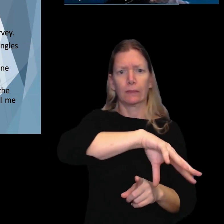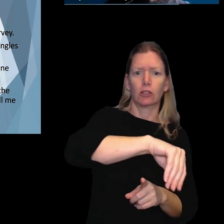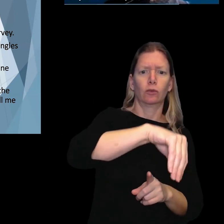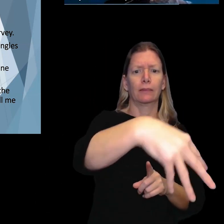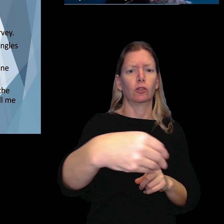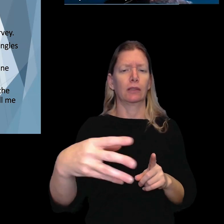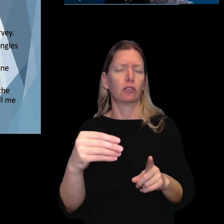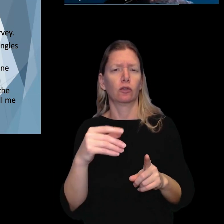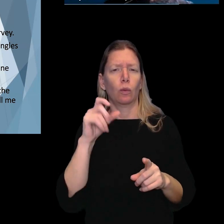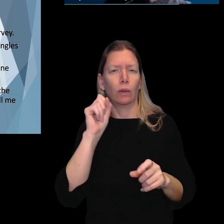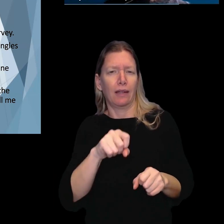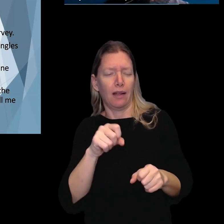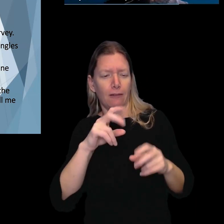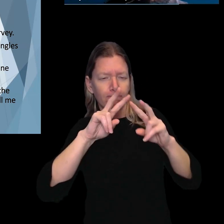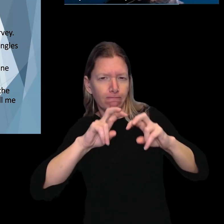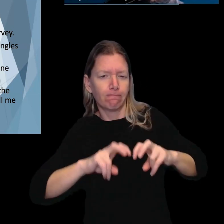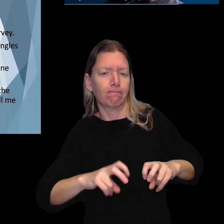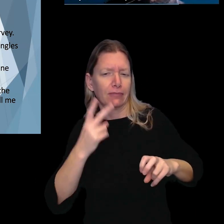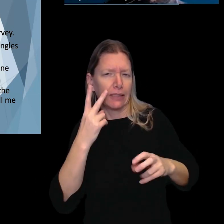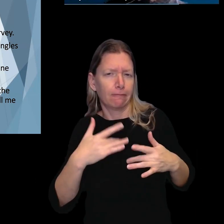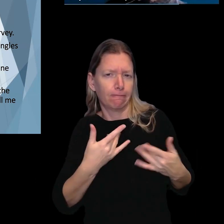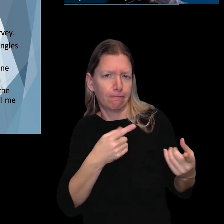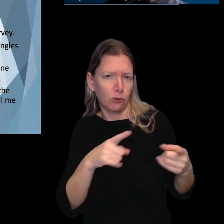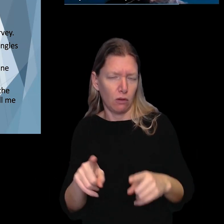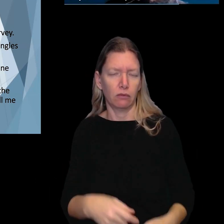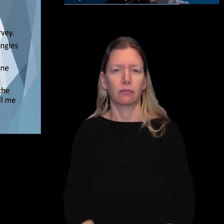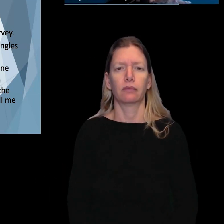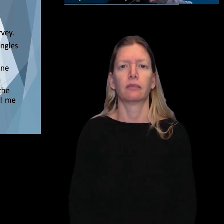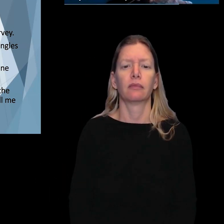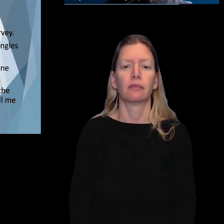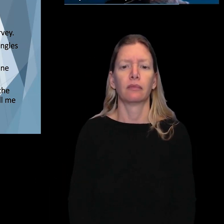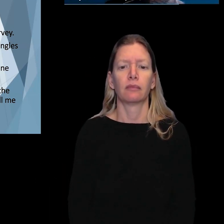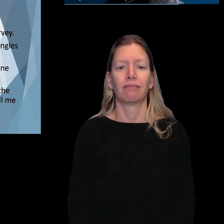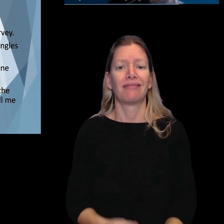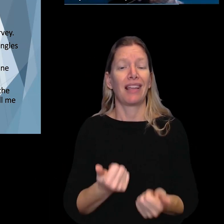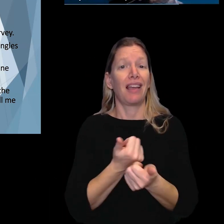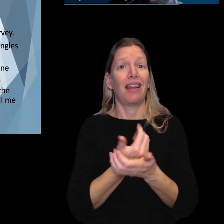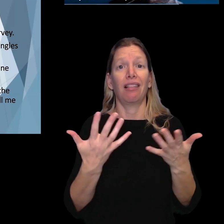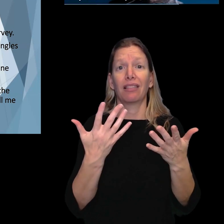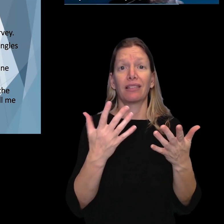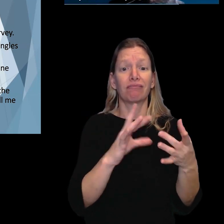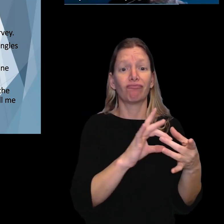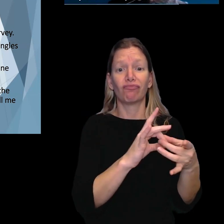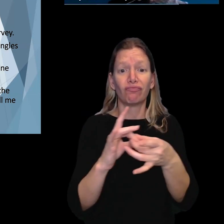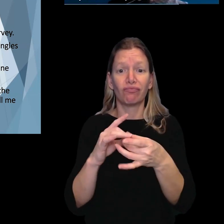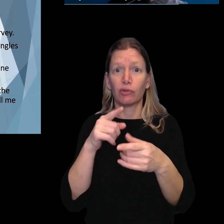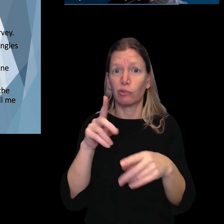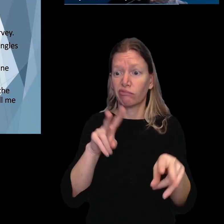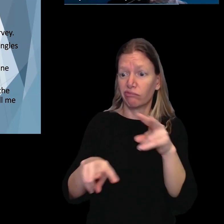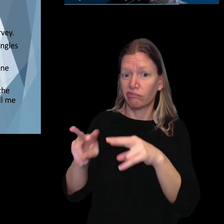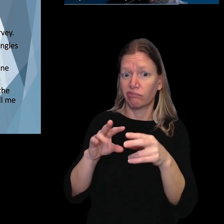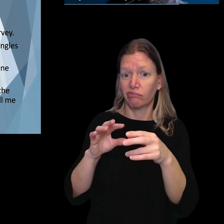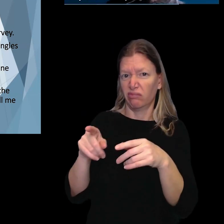pictures are decent quality so that we can see everything that's going on. And anything relevant